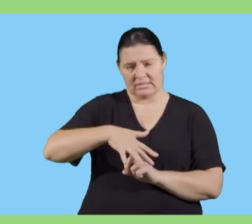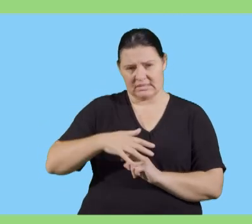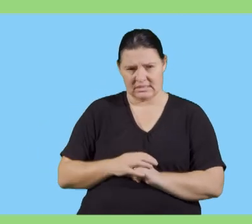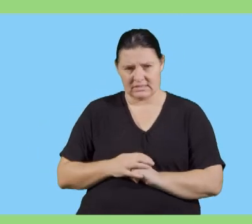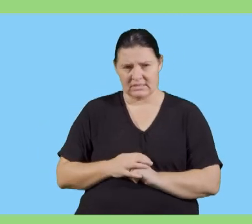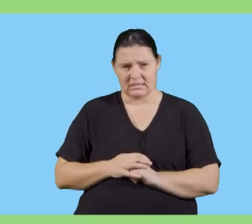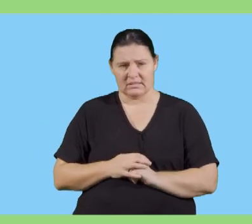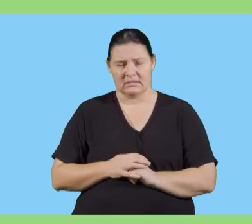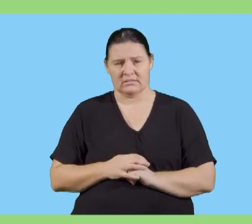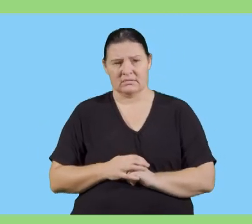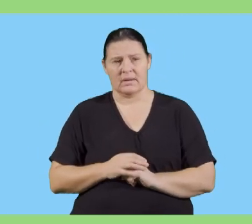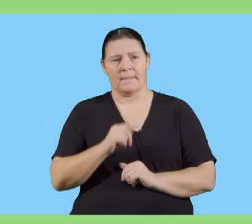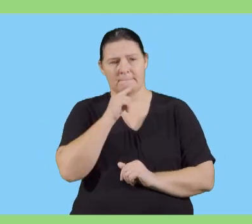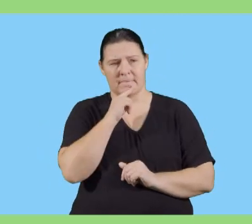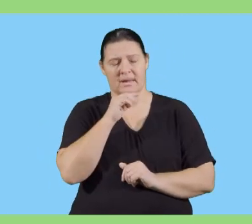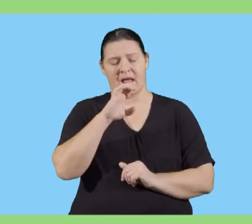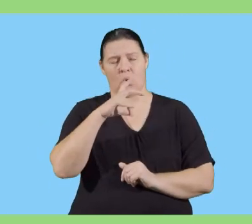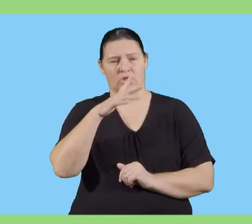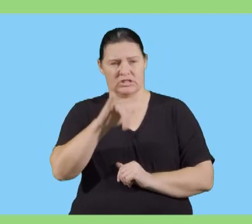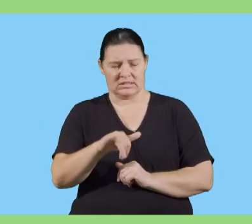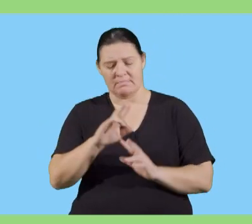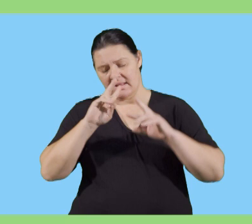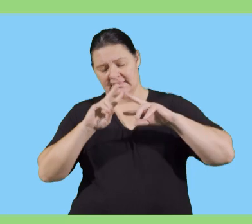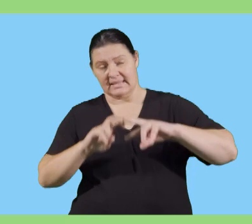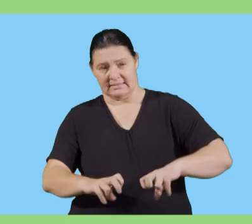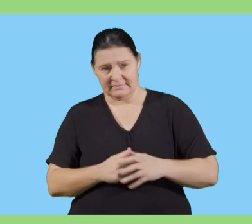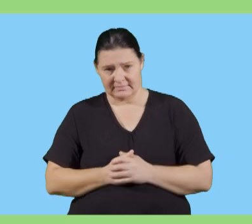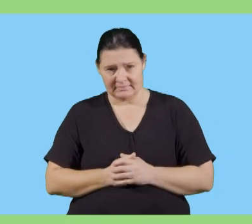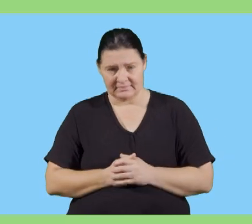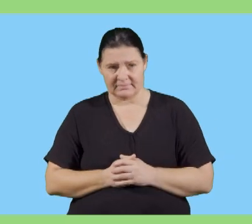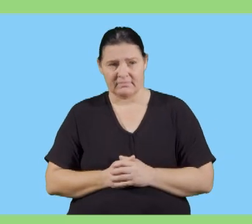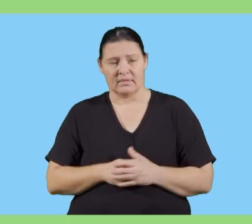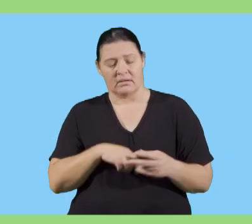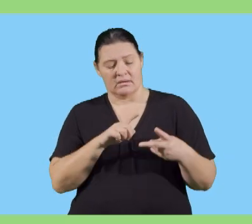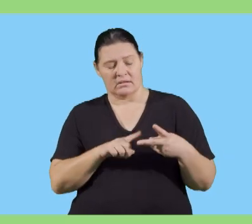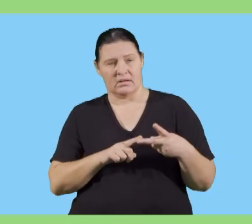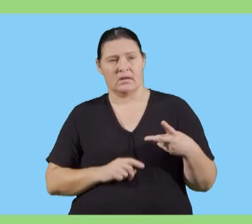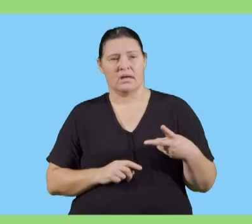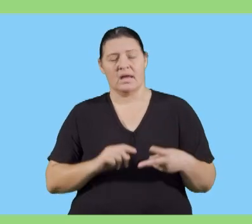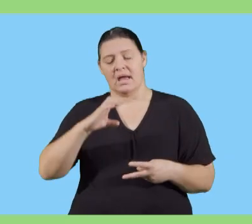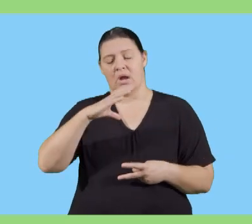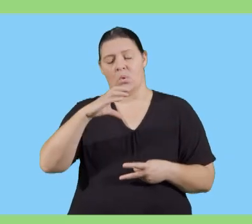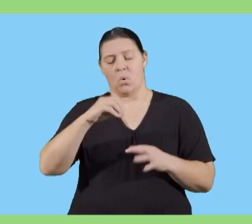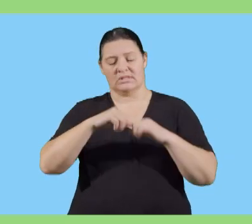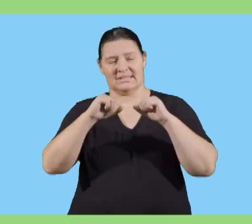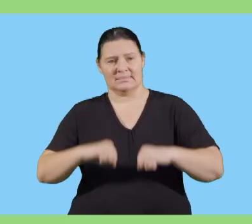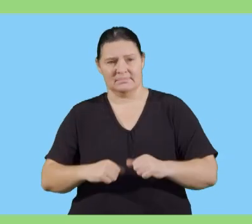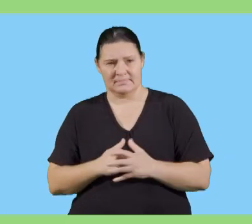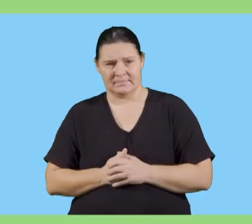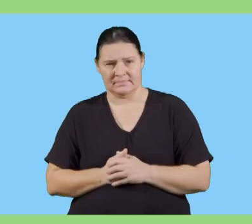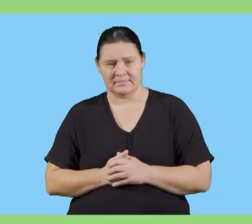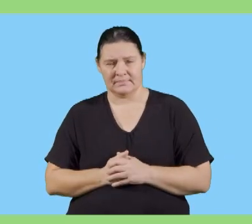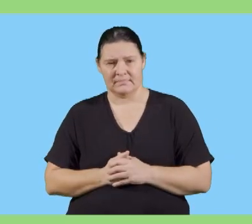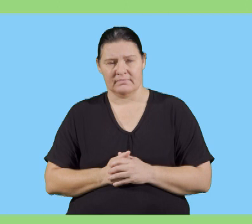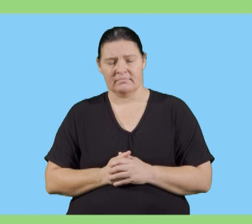is a study. The second term that you are going to come across is ecosystems. Ecosystems refers